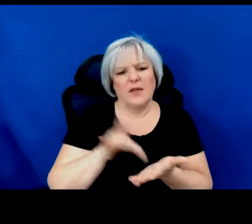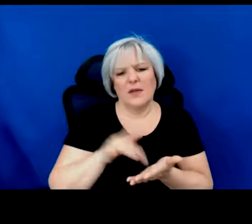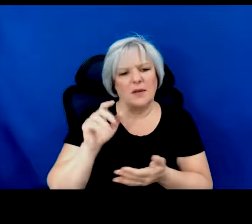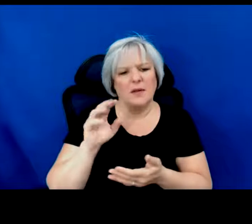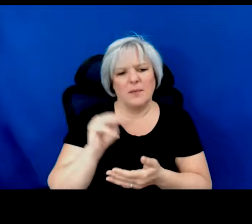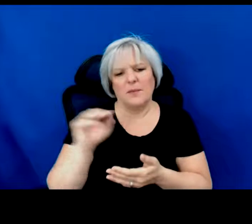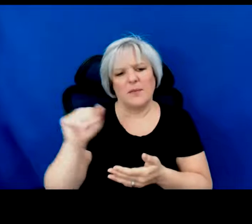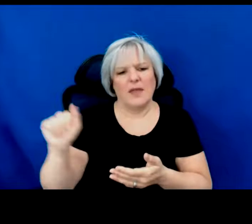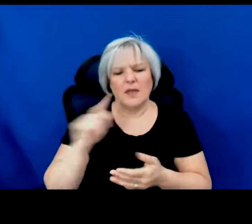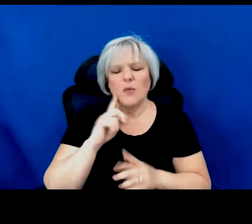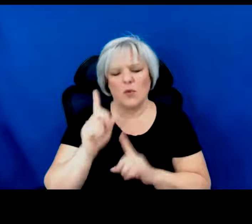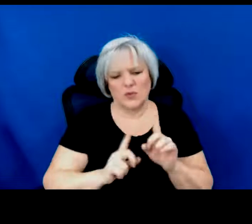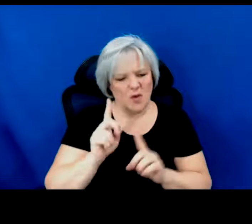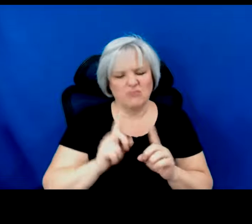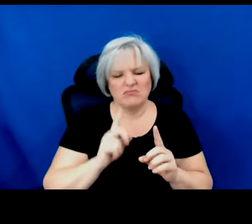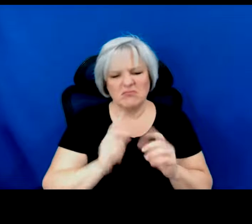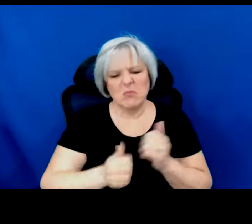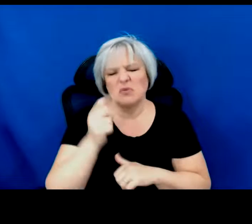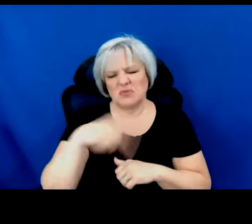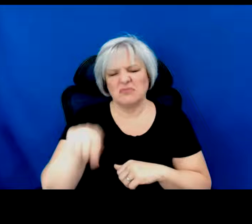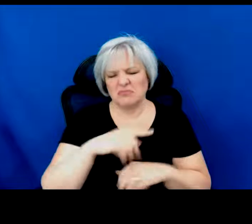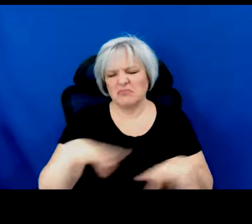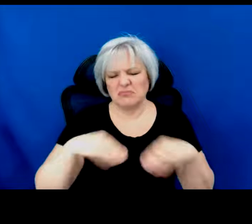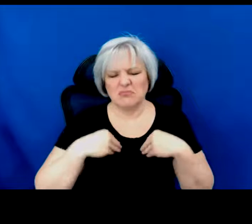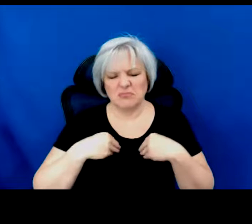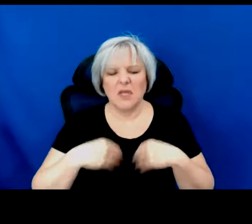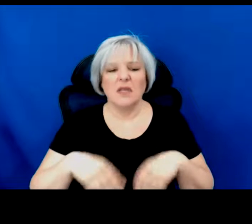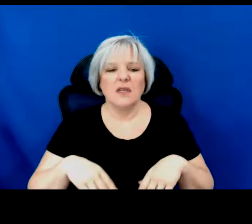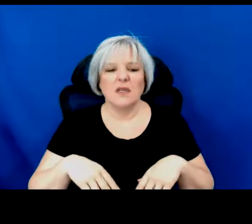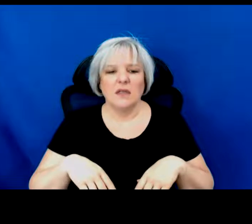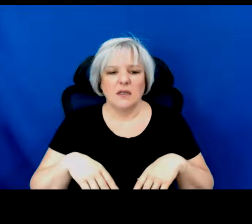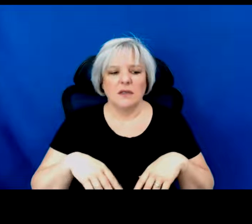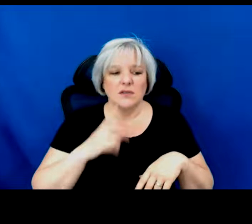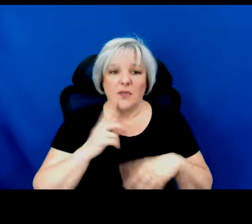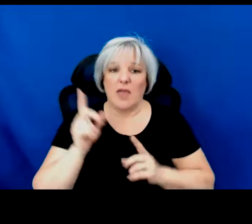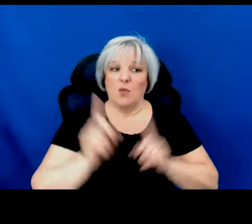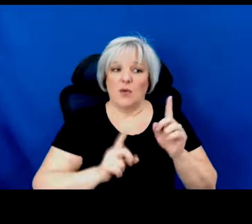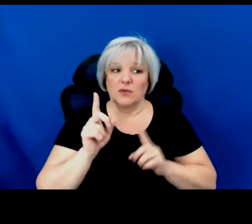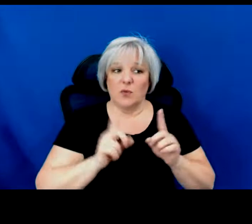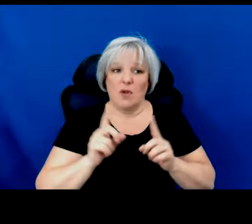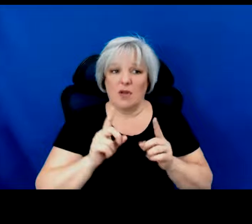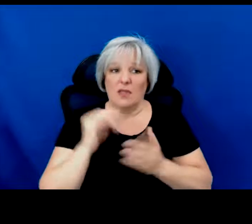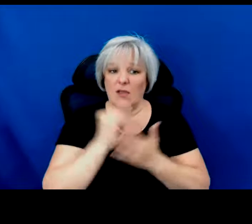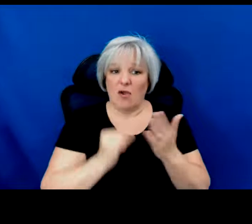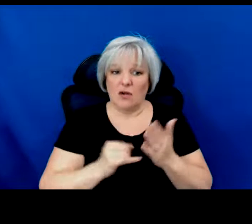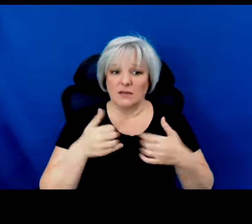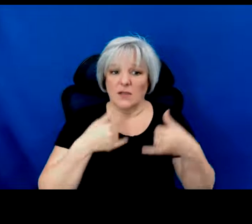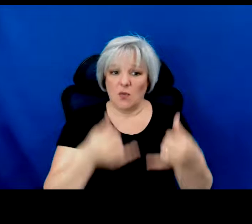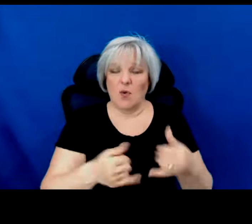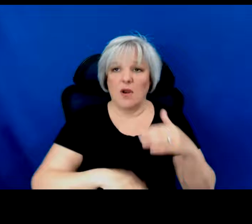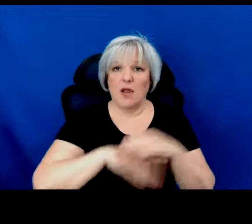been one-to-one matches. So that matches an artist award up to